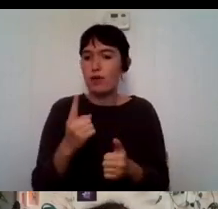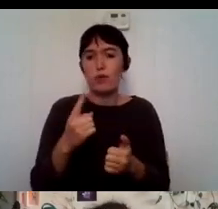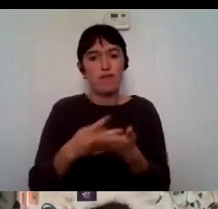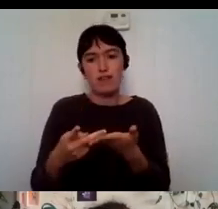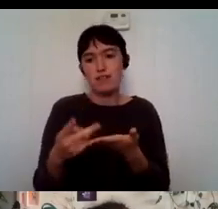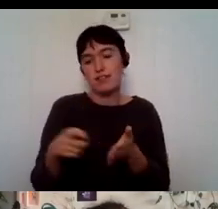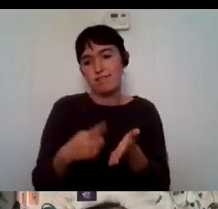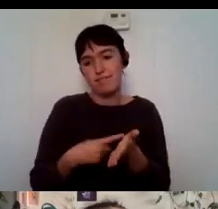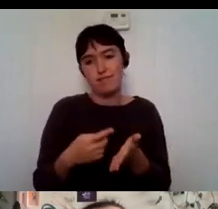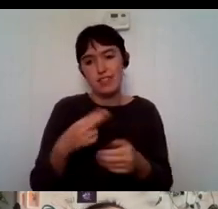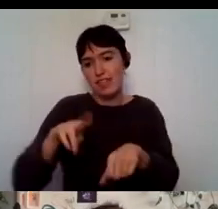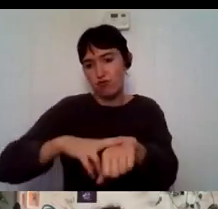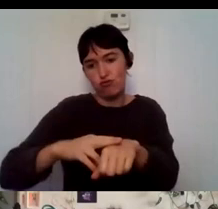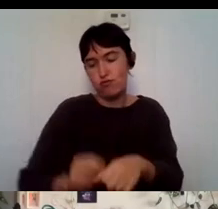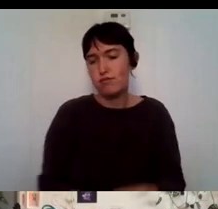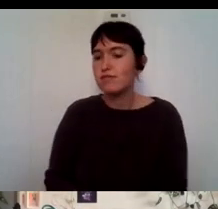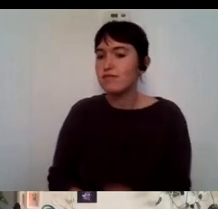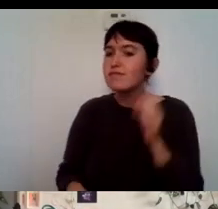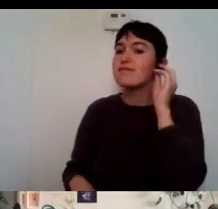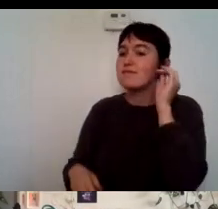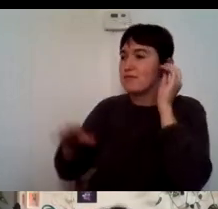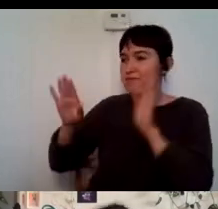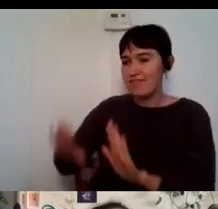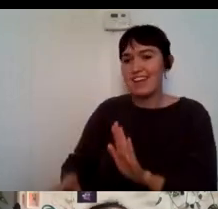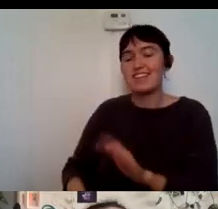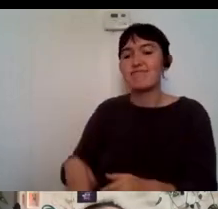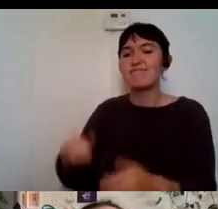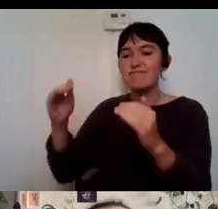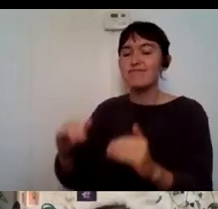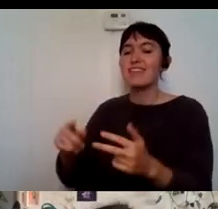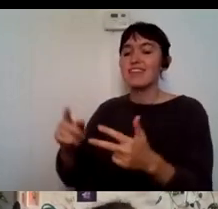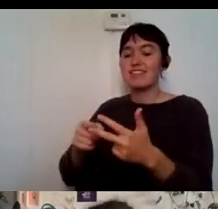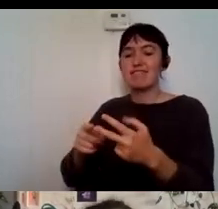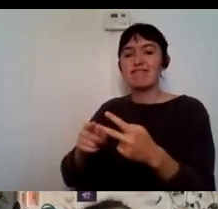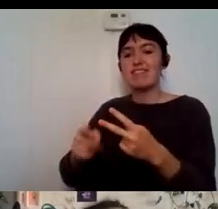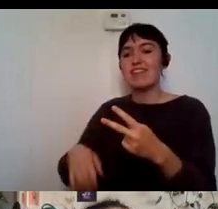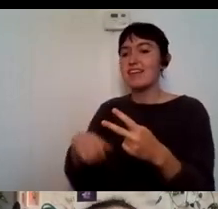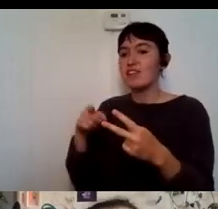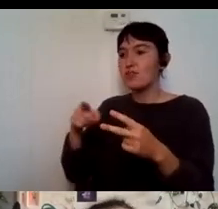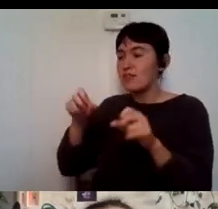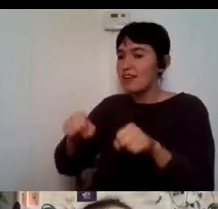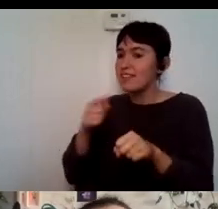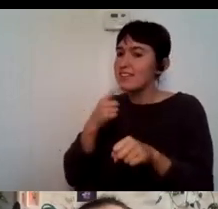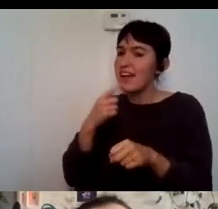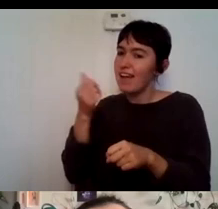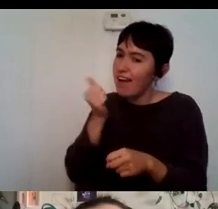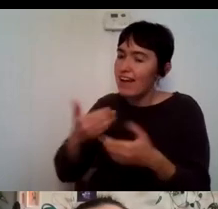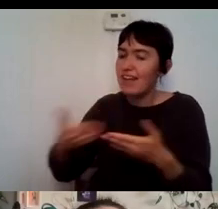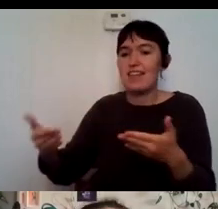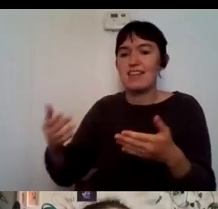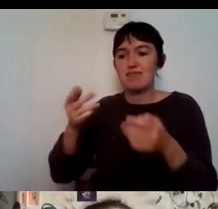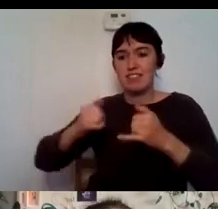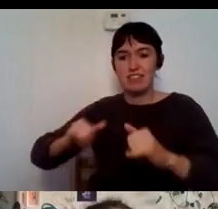still have everybody's attention in the whole world, and you can tell them one thing about literally anything. It can be as big picture important or small and important to